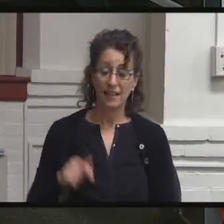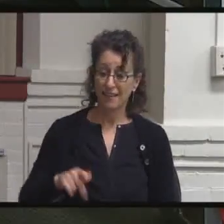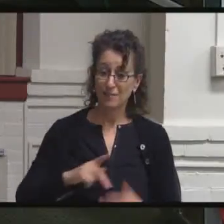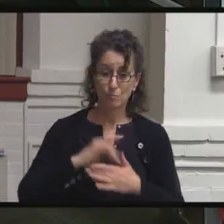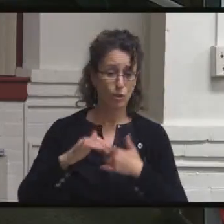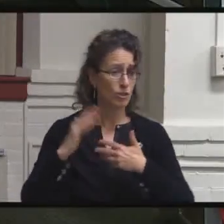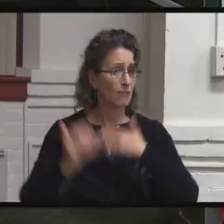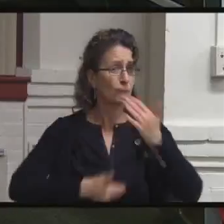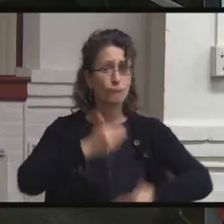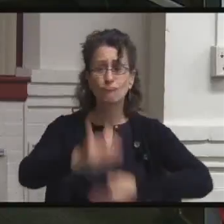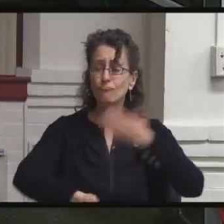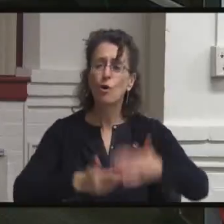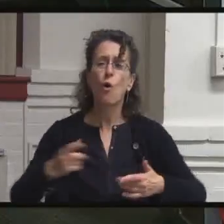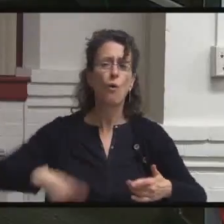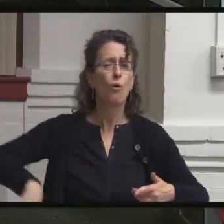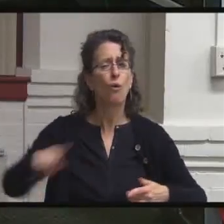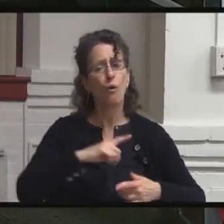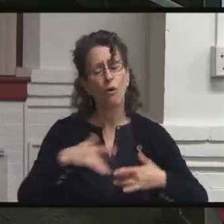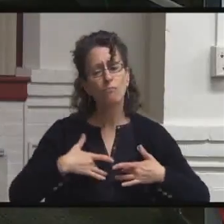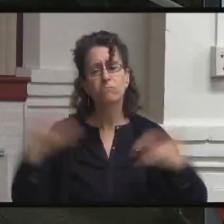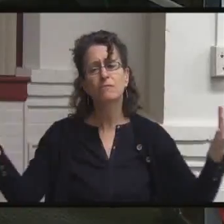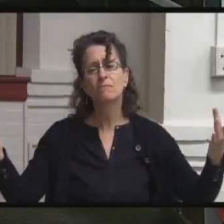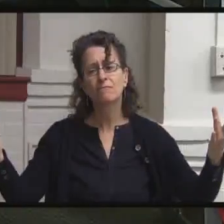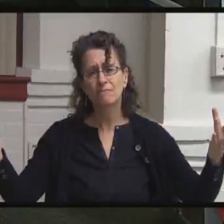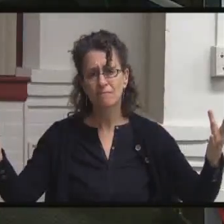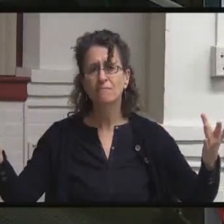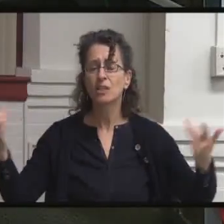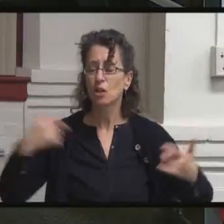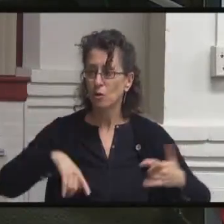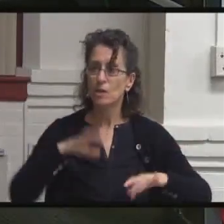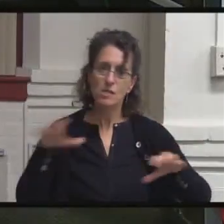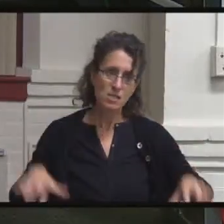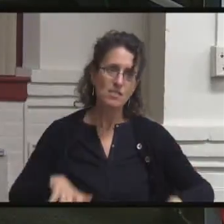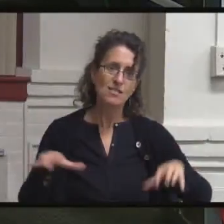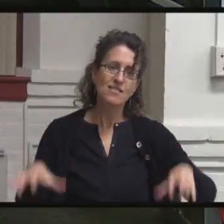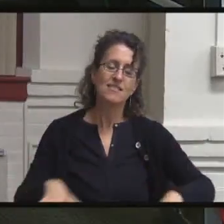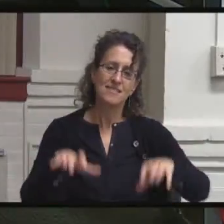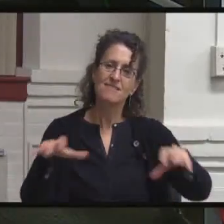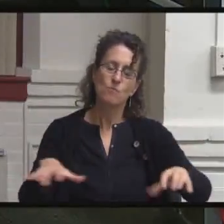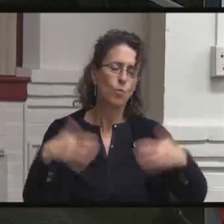is moving forward. We've been working on this for a while, and we think it will